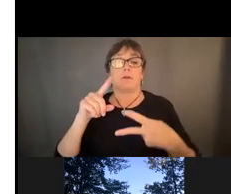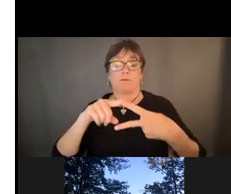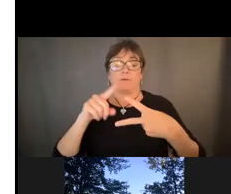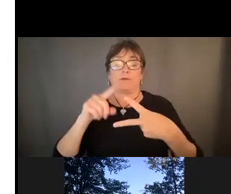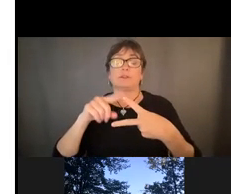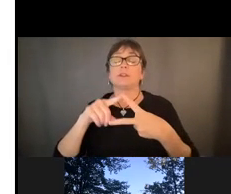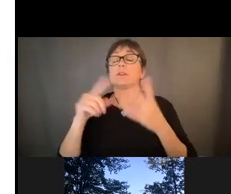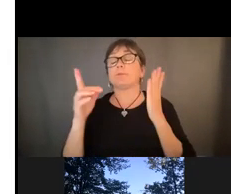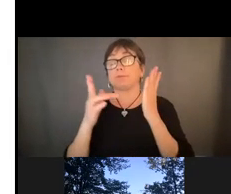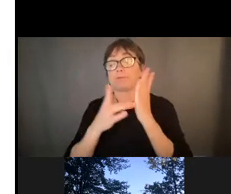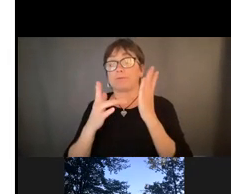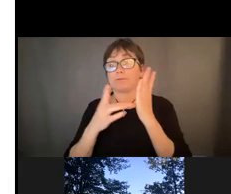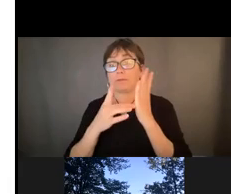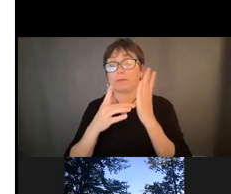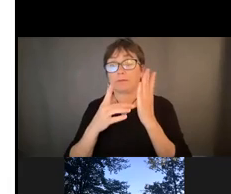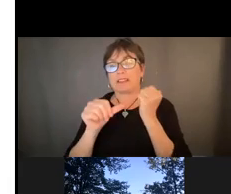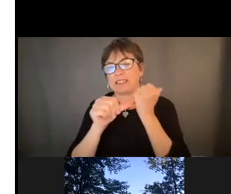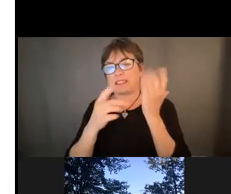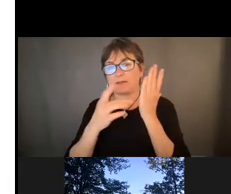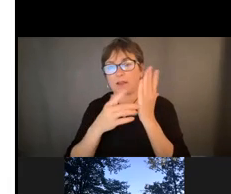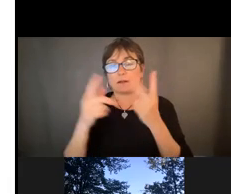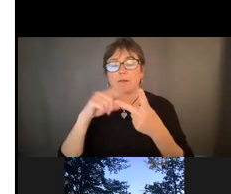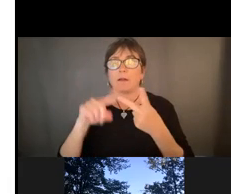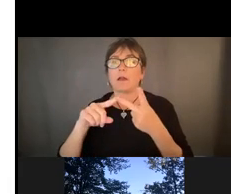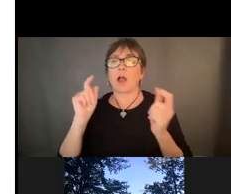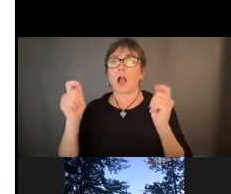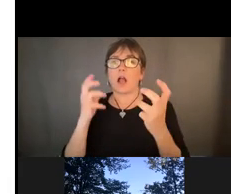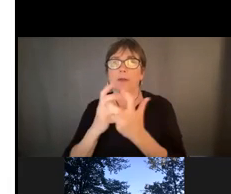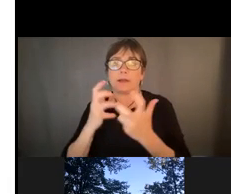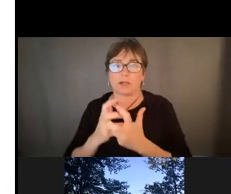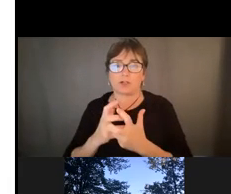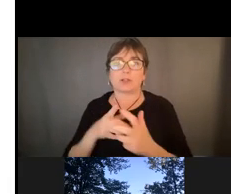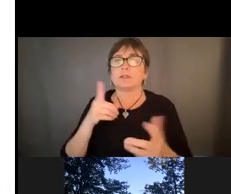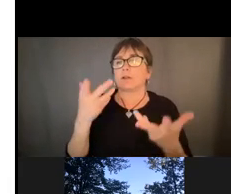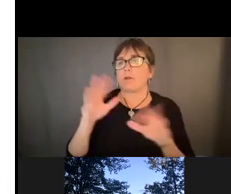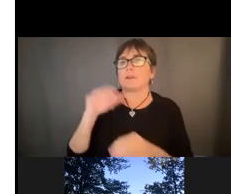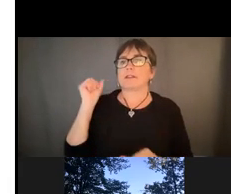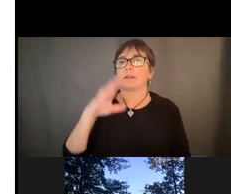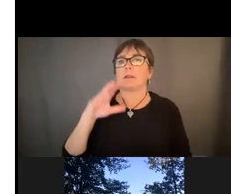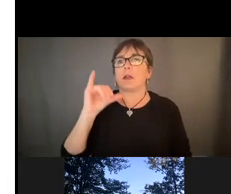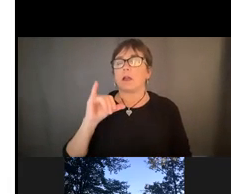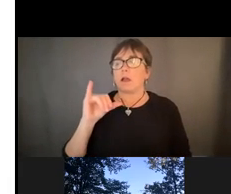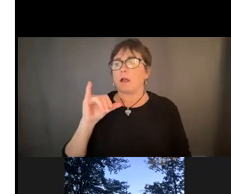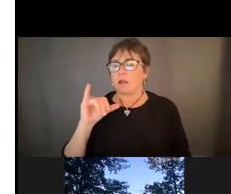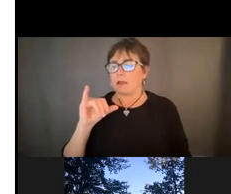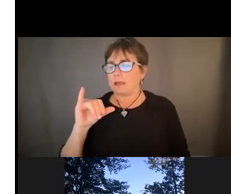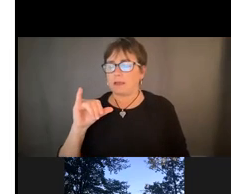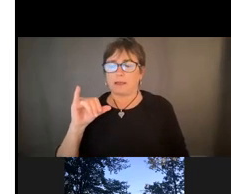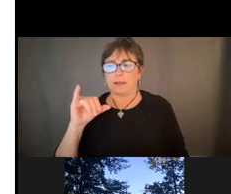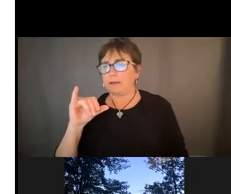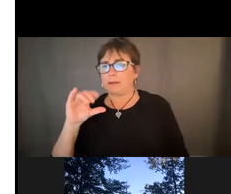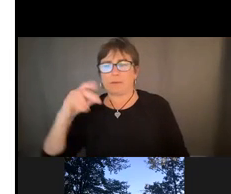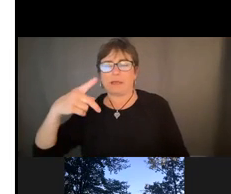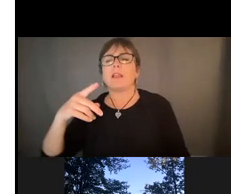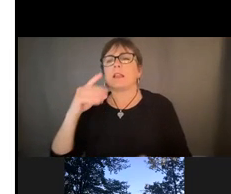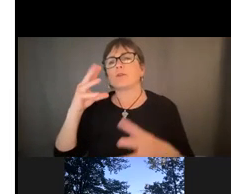accommodations. They have previously released their IEP owner's manual, but I highly recommend checking it out.